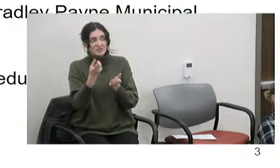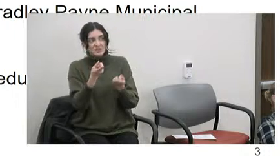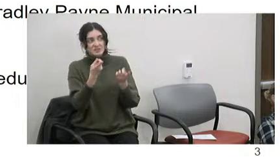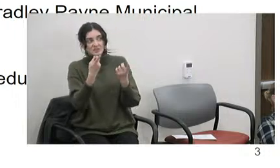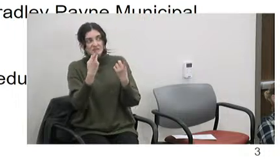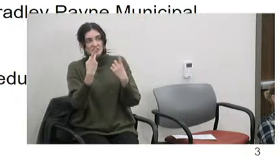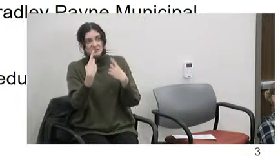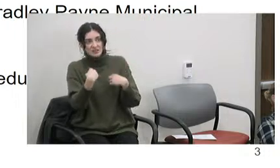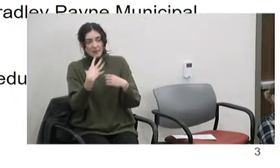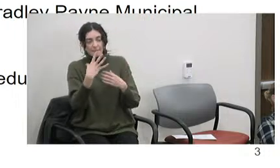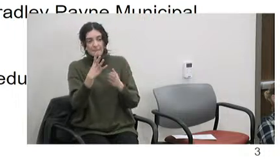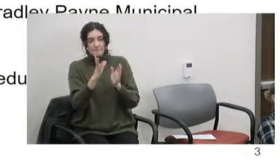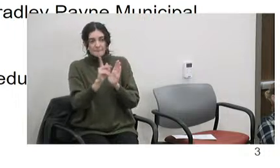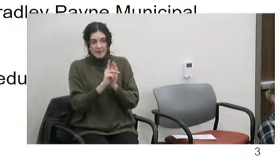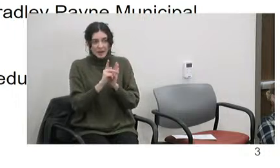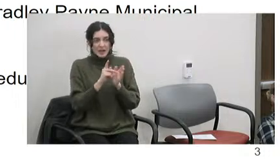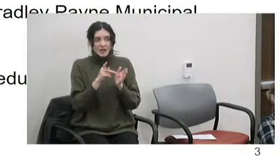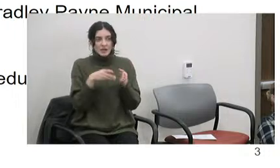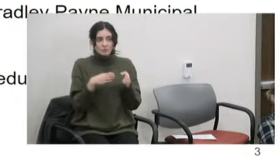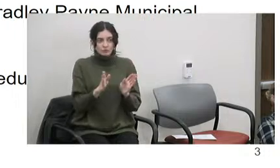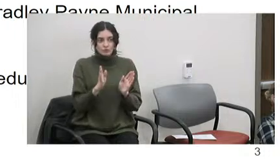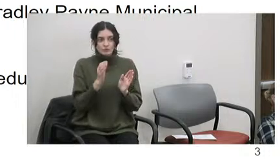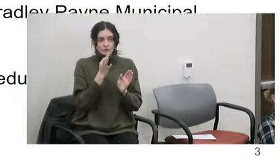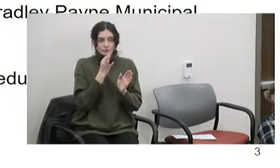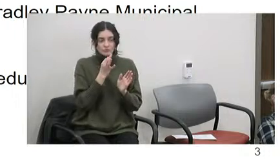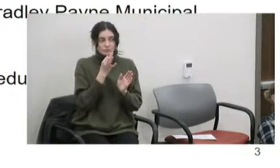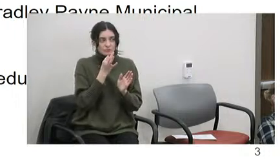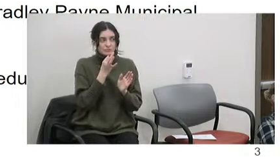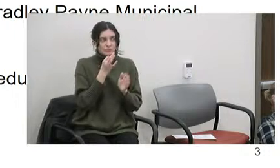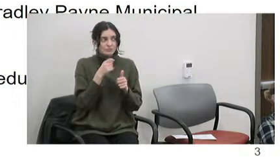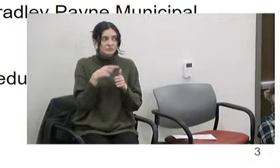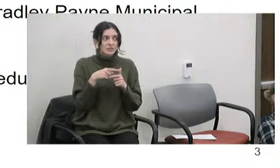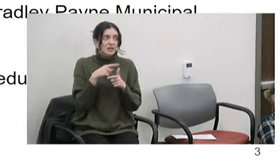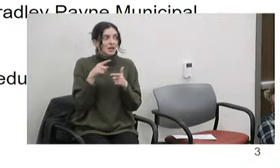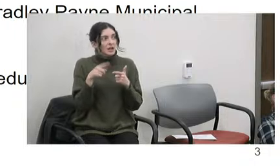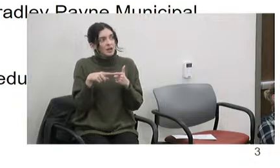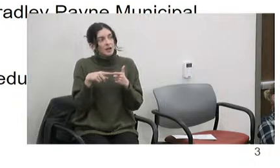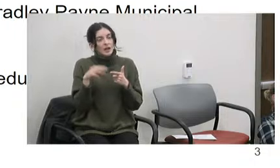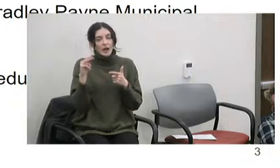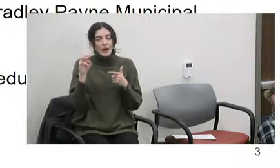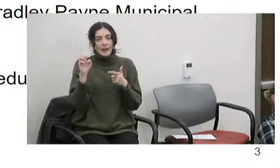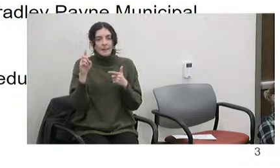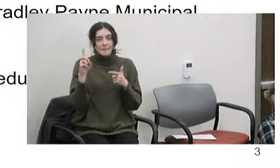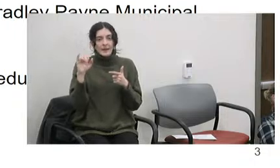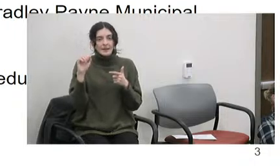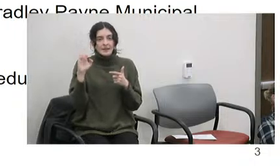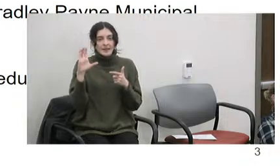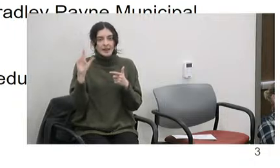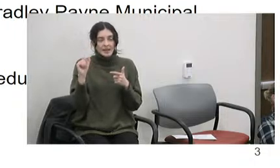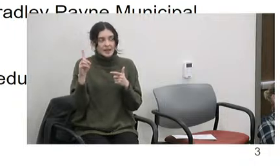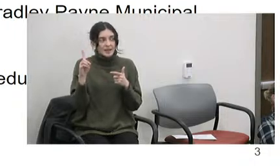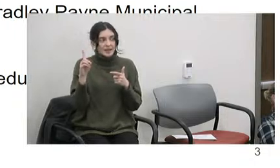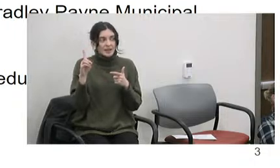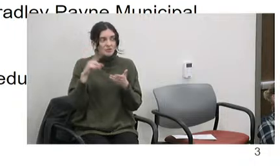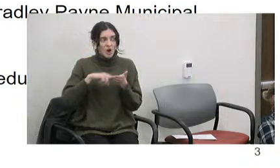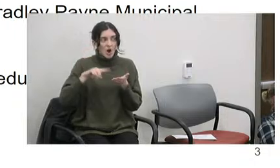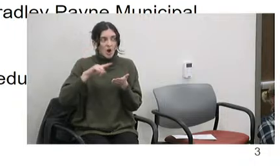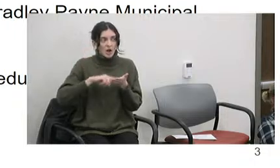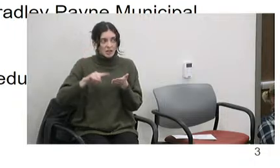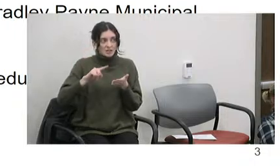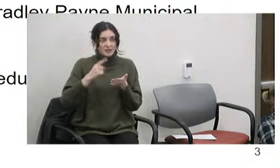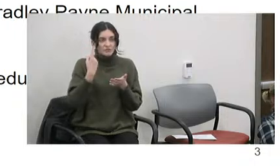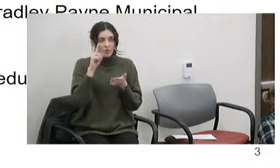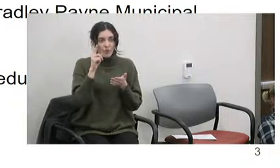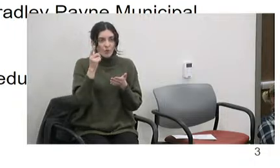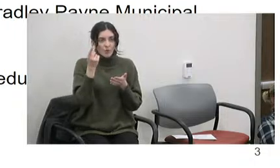hopefully at some point this month. Our Medicaid audit for fiscal year 22 is wrapping up. There were just a